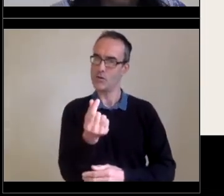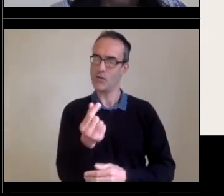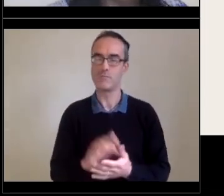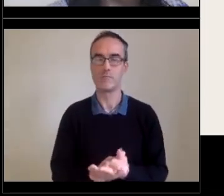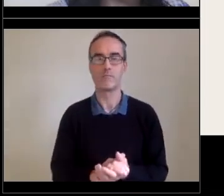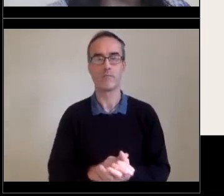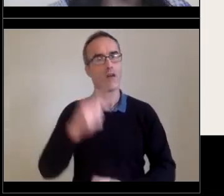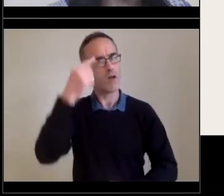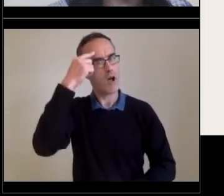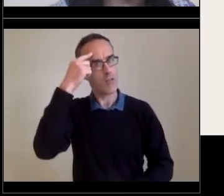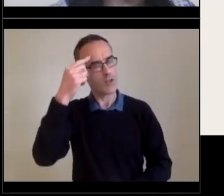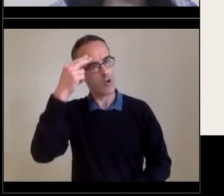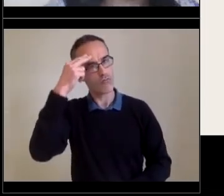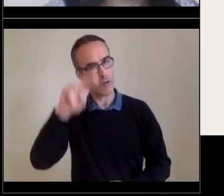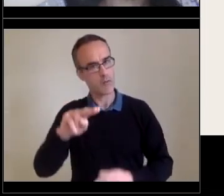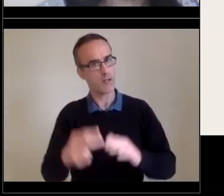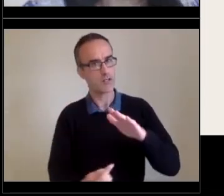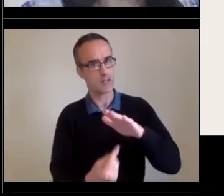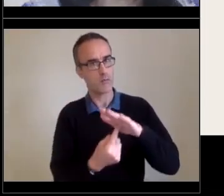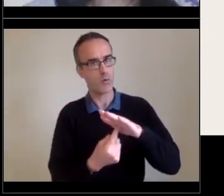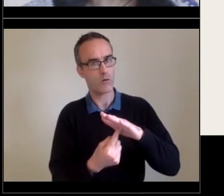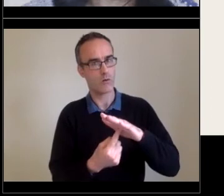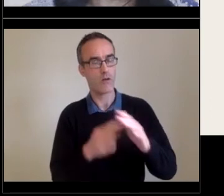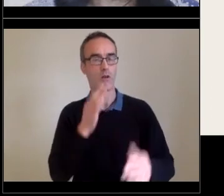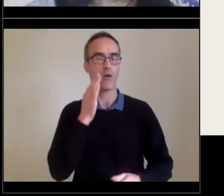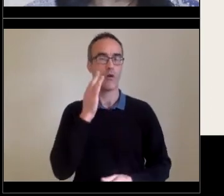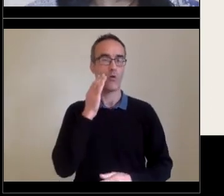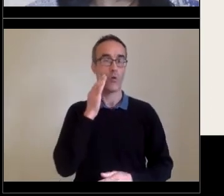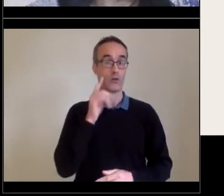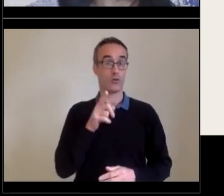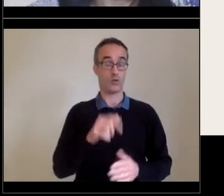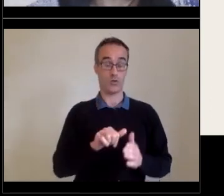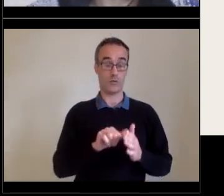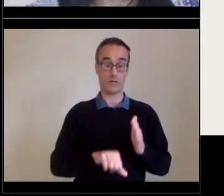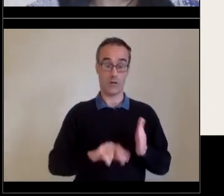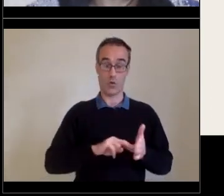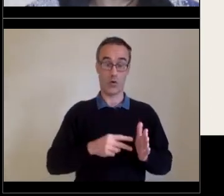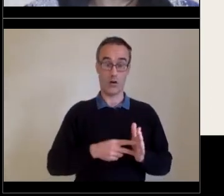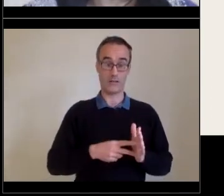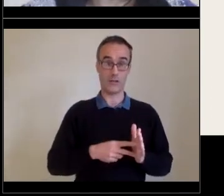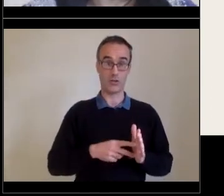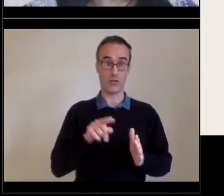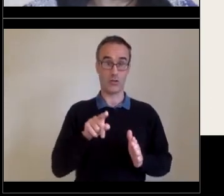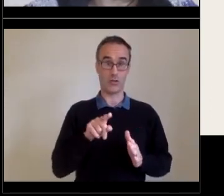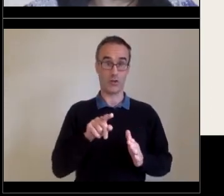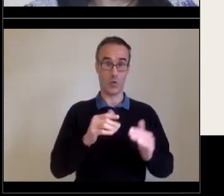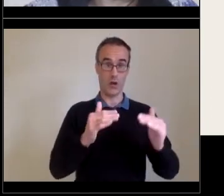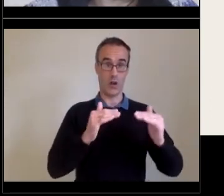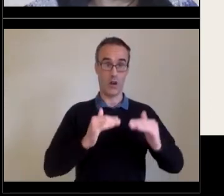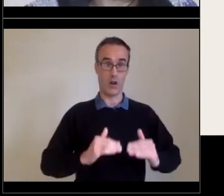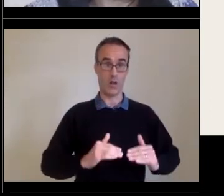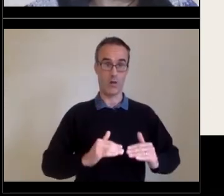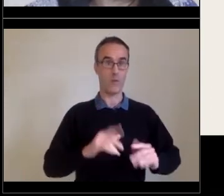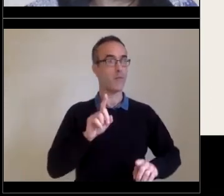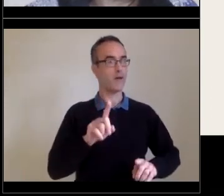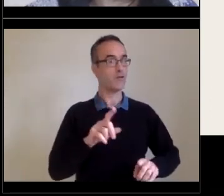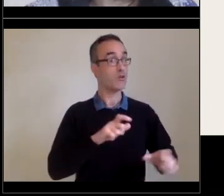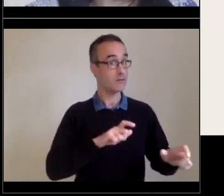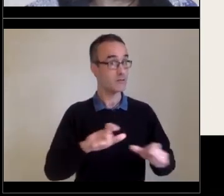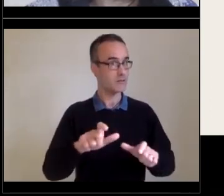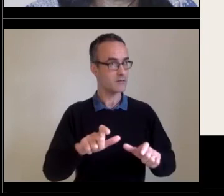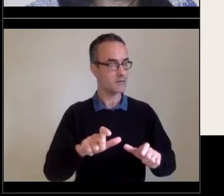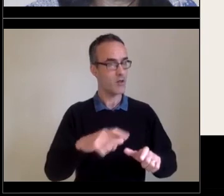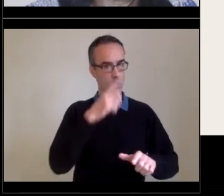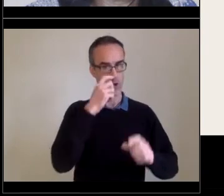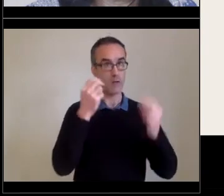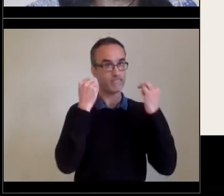reputation is important. And, when you are junior in an organization, you have a really big role to play with raising your voice. I've